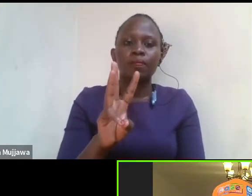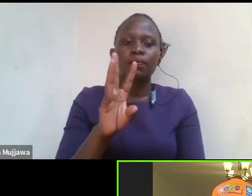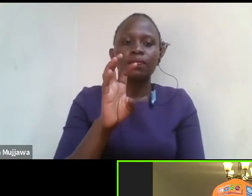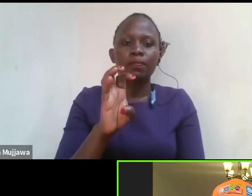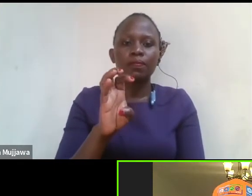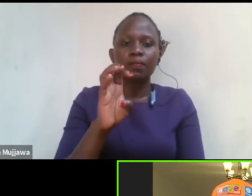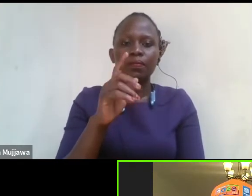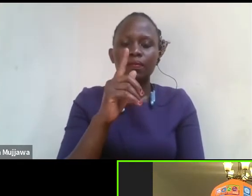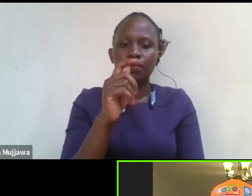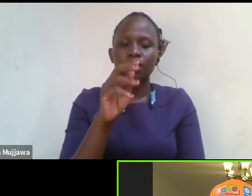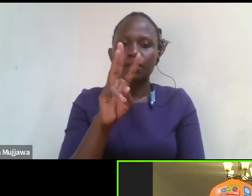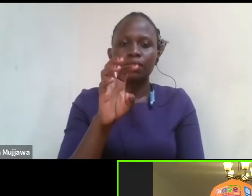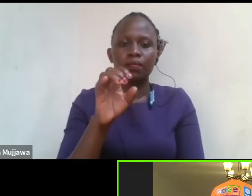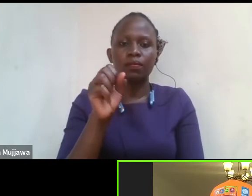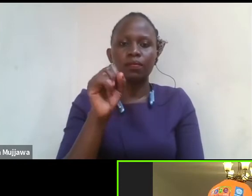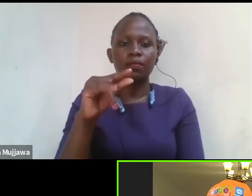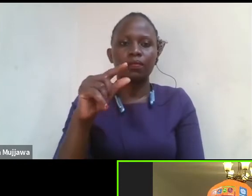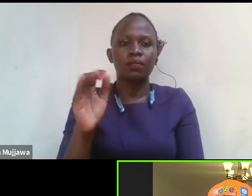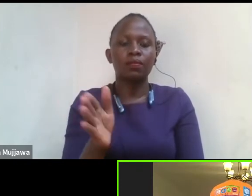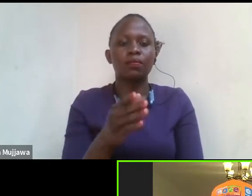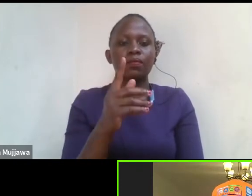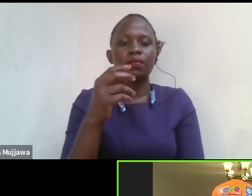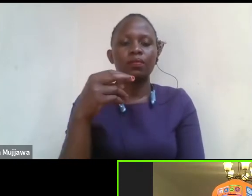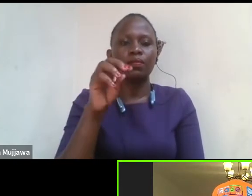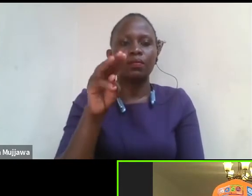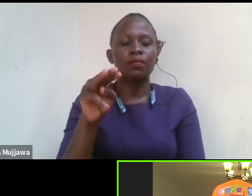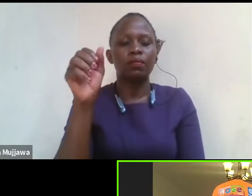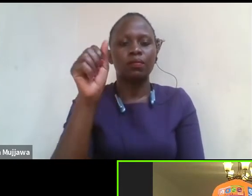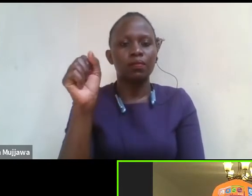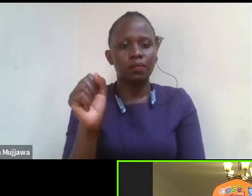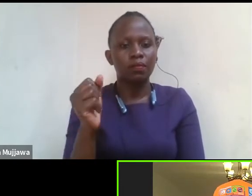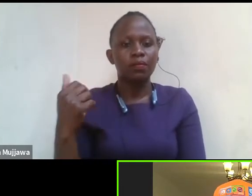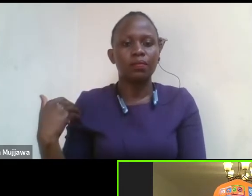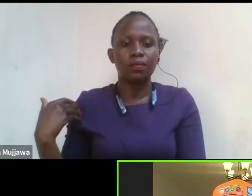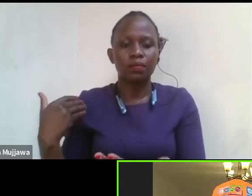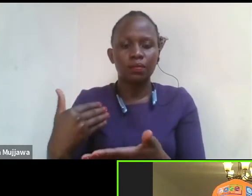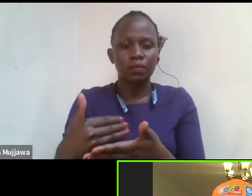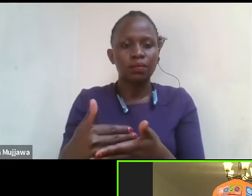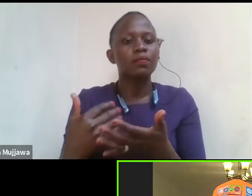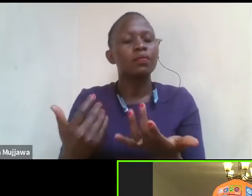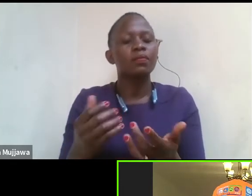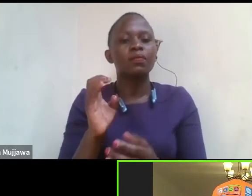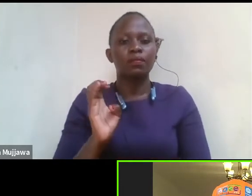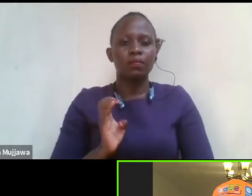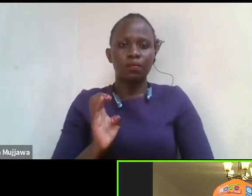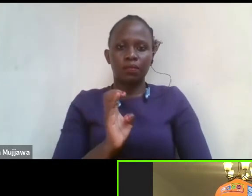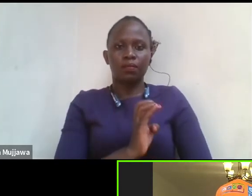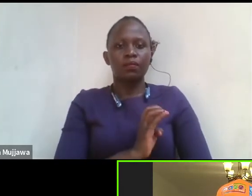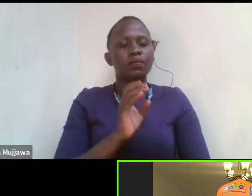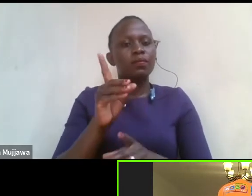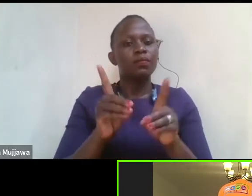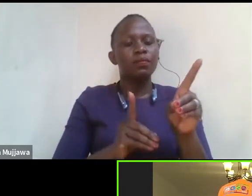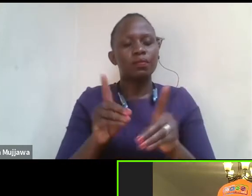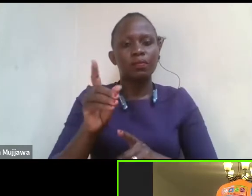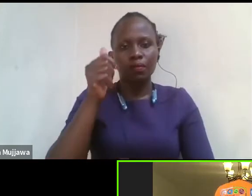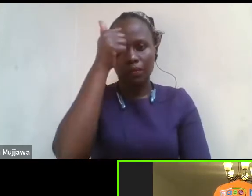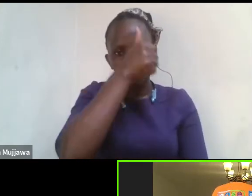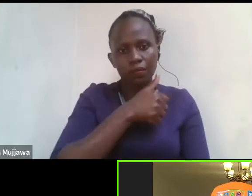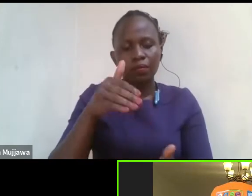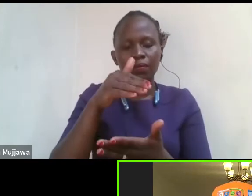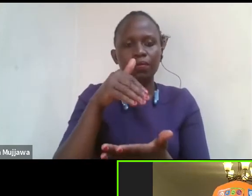Don is again, I've also been privileged to have known Don for a while now. He's the executive director and founder of the Africa Center for Energy and